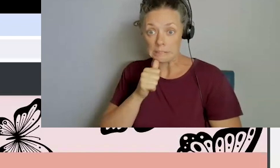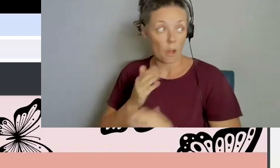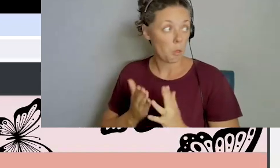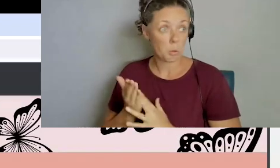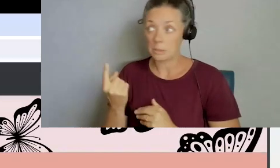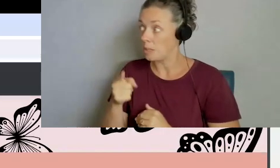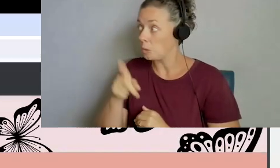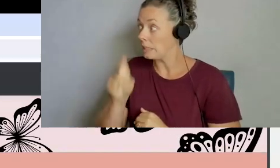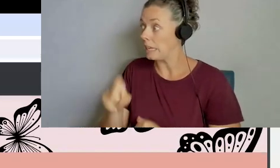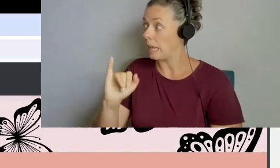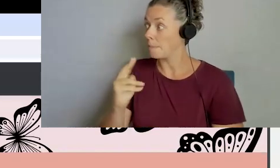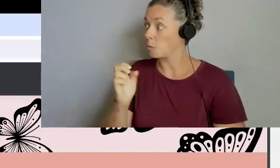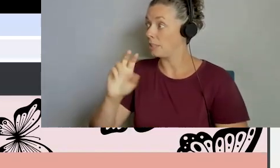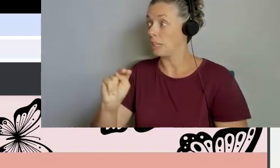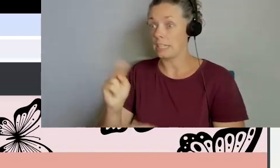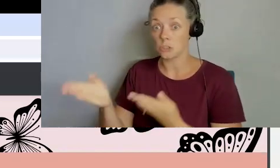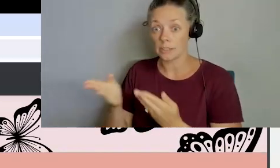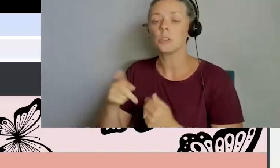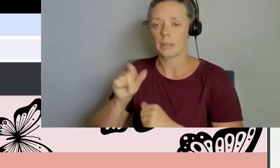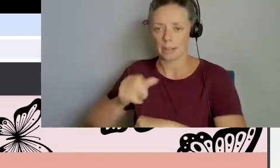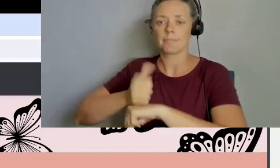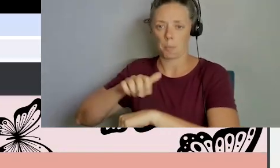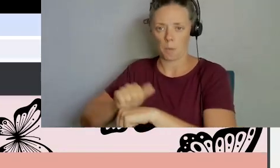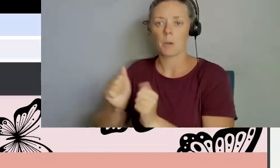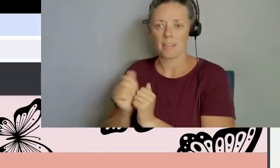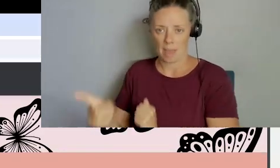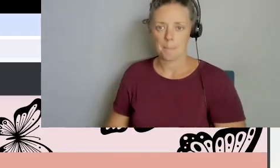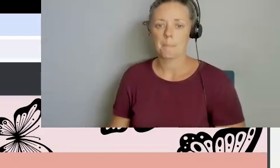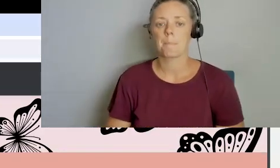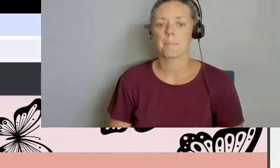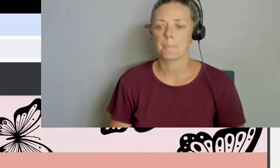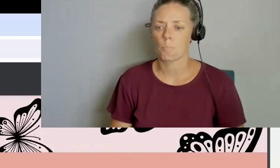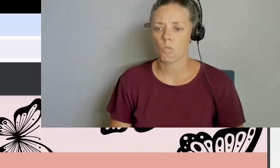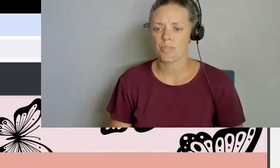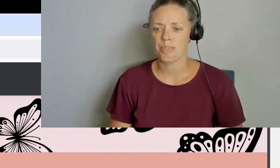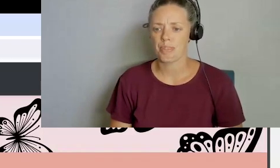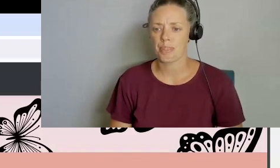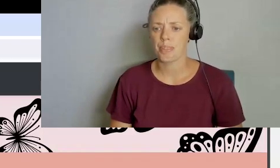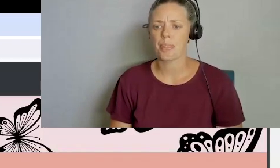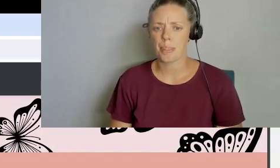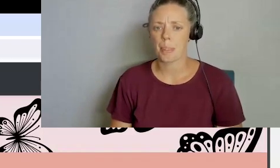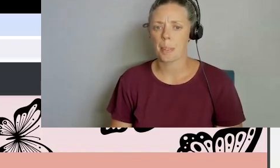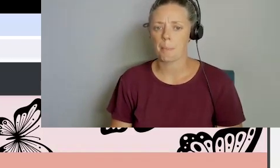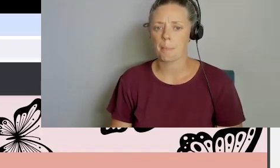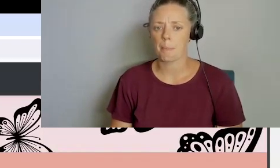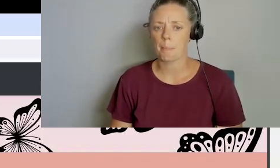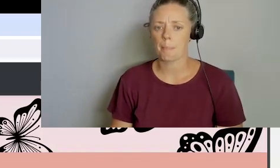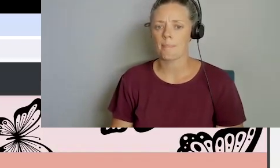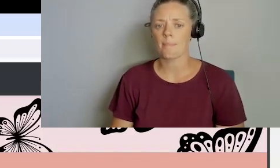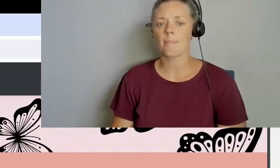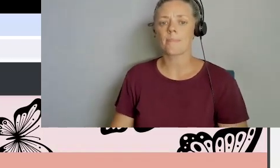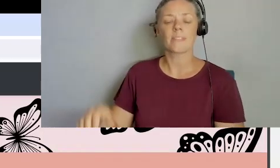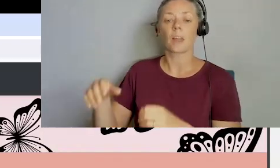services or you have questions, you can schedule an appointment with them. partnership with outside agencies, workshops,